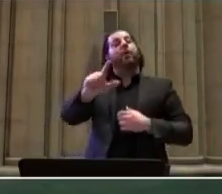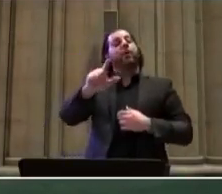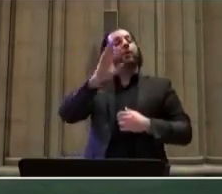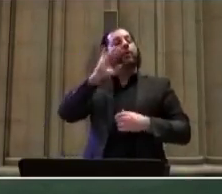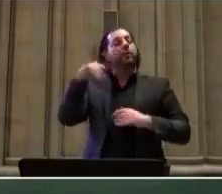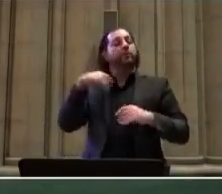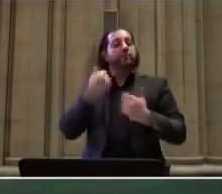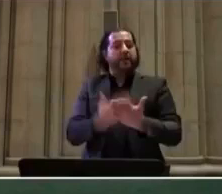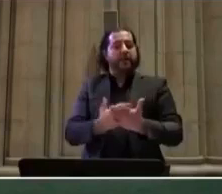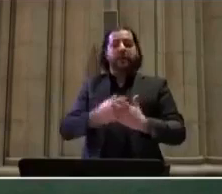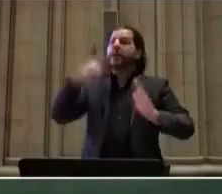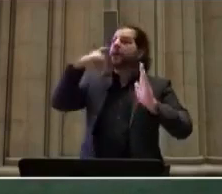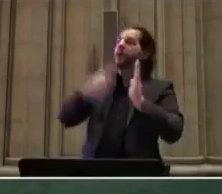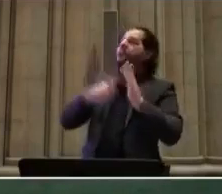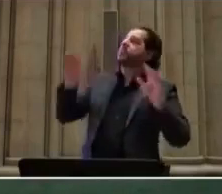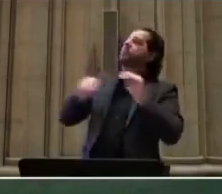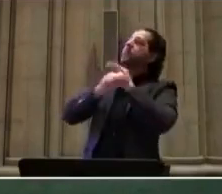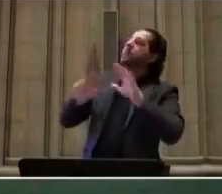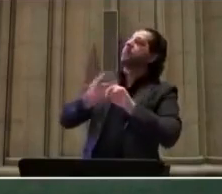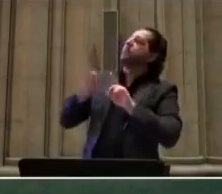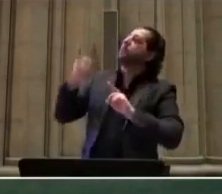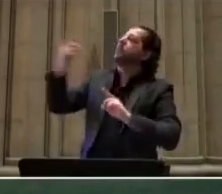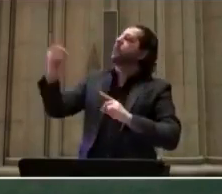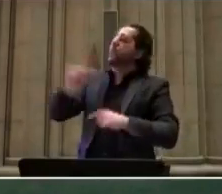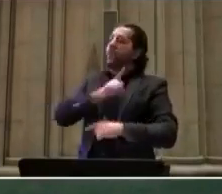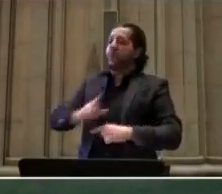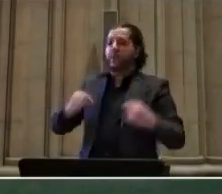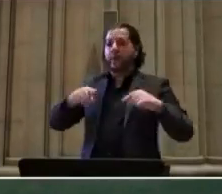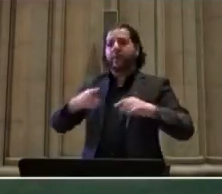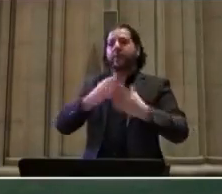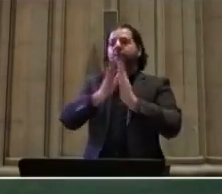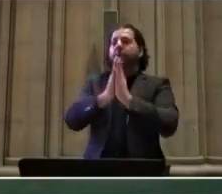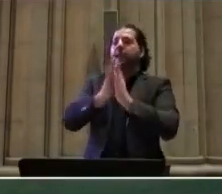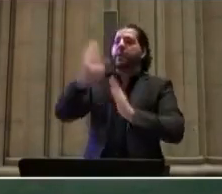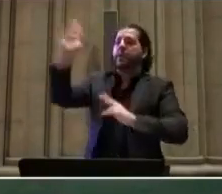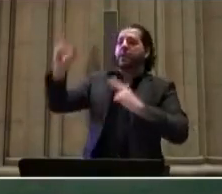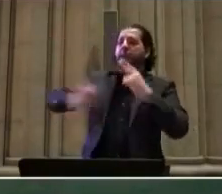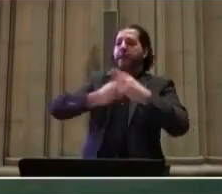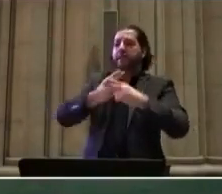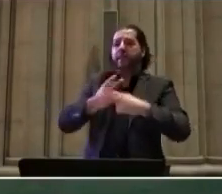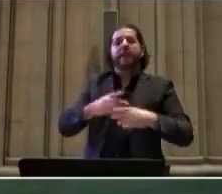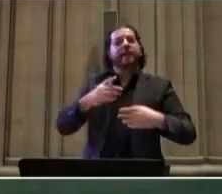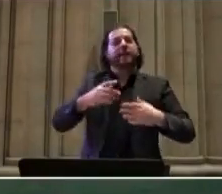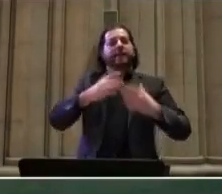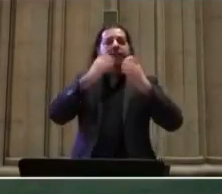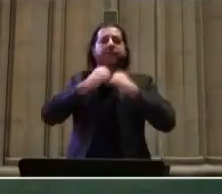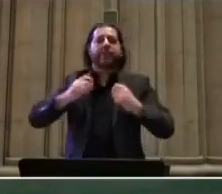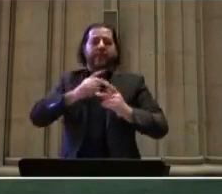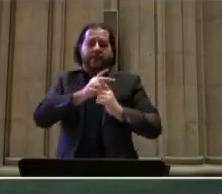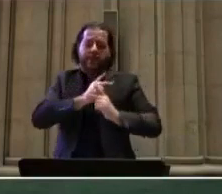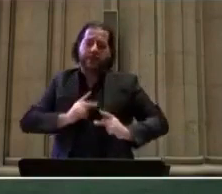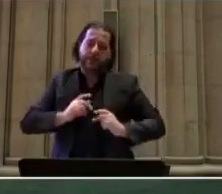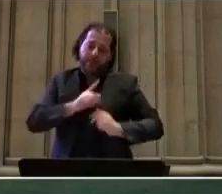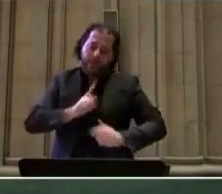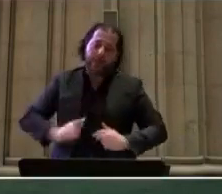we acknowledge this blessing from you, O Lord, as we pray in your name. Dear Lord of the universe, by your grace you select,